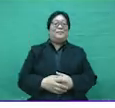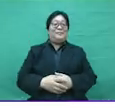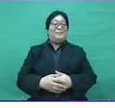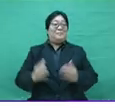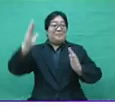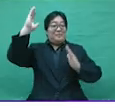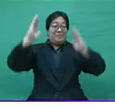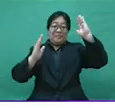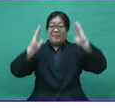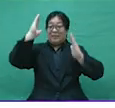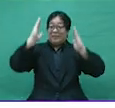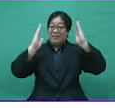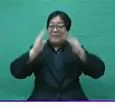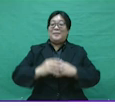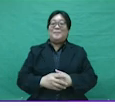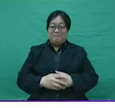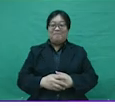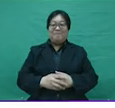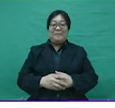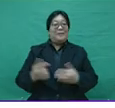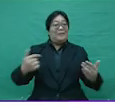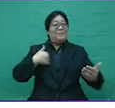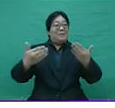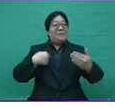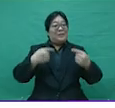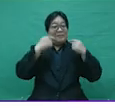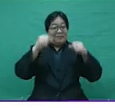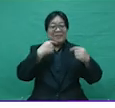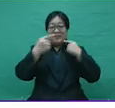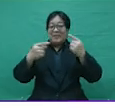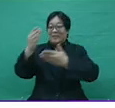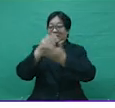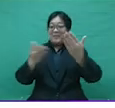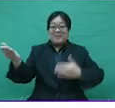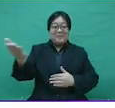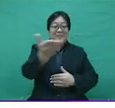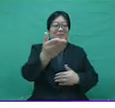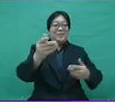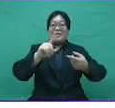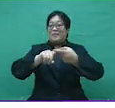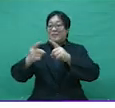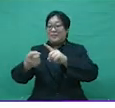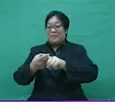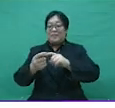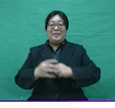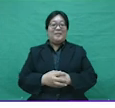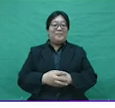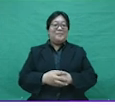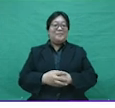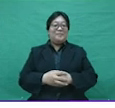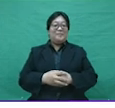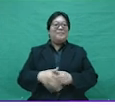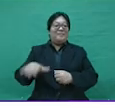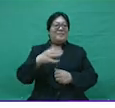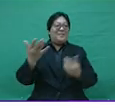2021 in Malaysia, and I may say also to some of you, dear colleagues, and